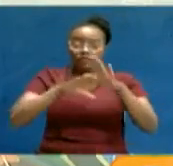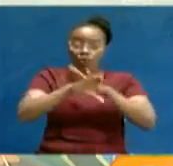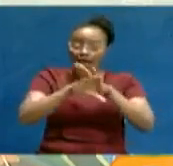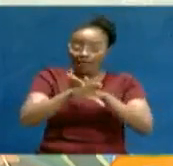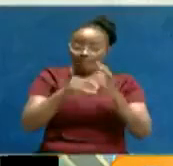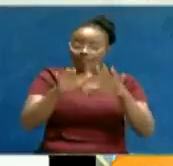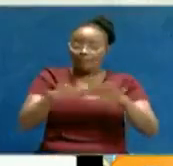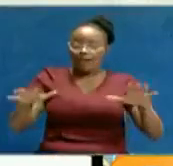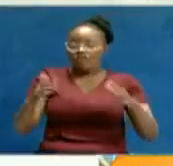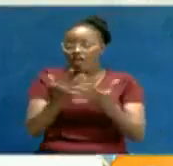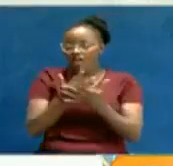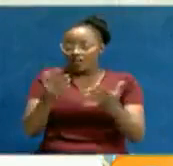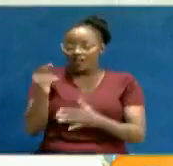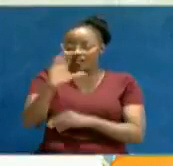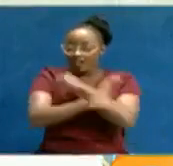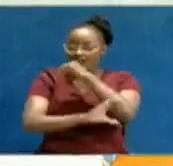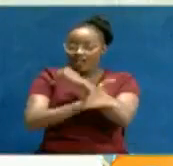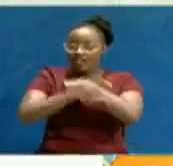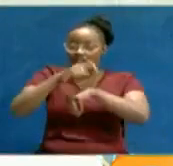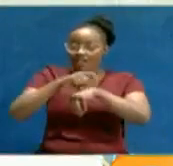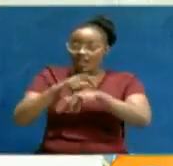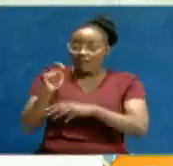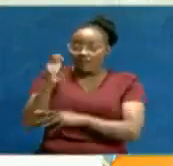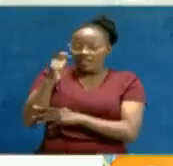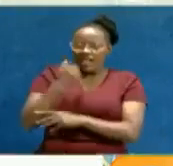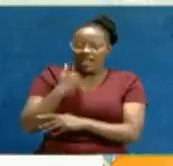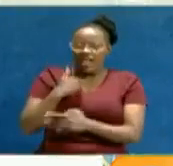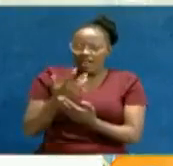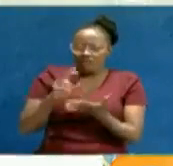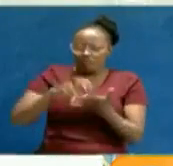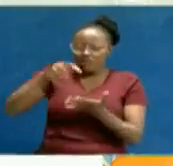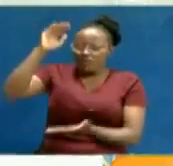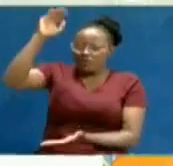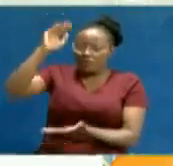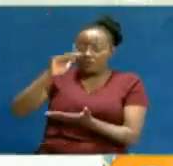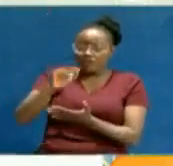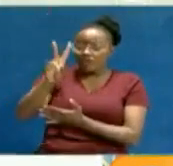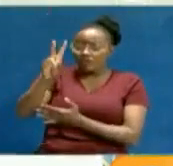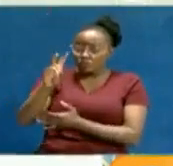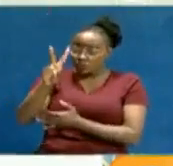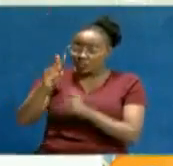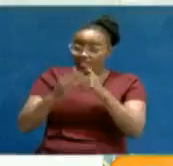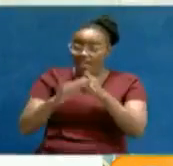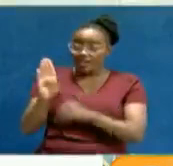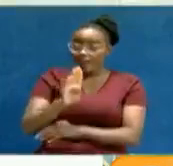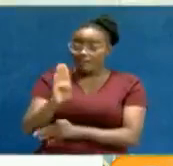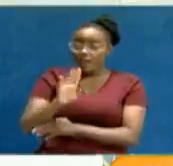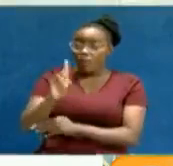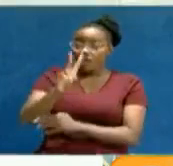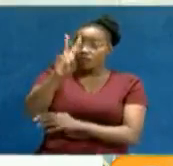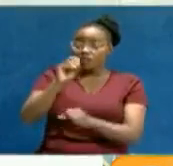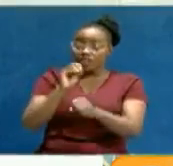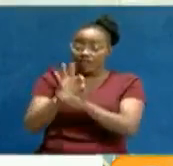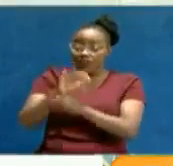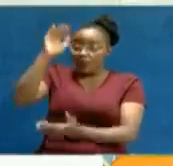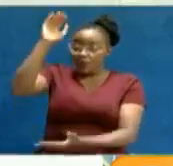of either countries. This at a time Kenya's trade advantage over Tanzania has reduced from 29 billion shillings back in